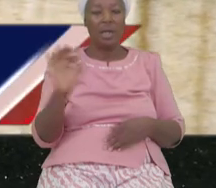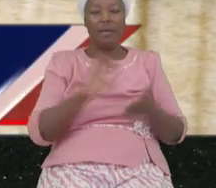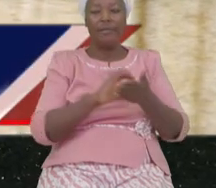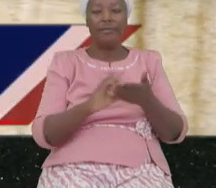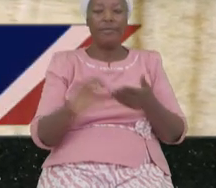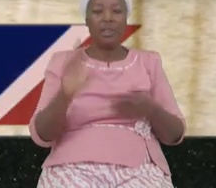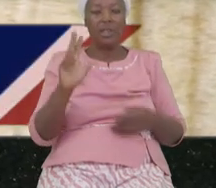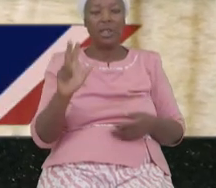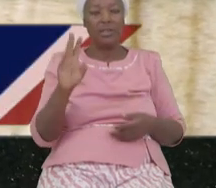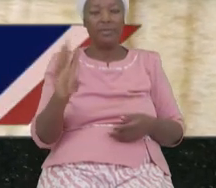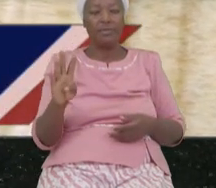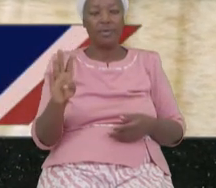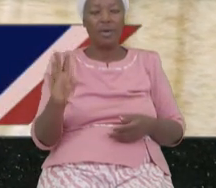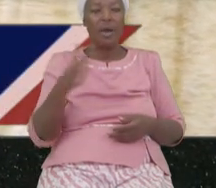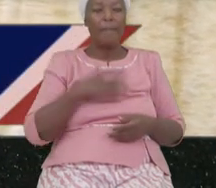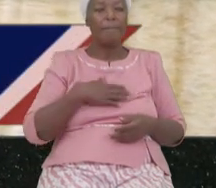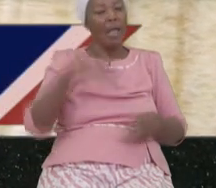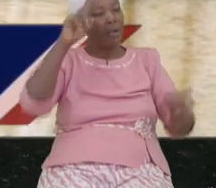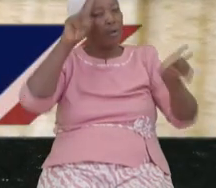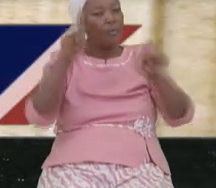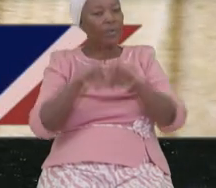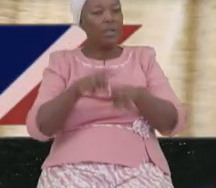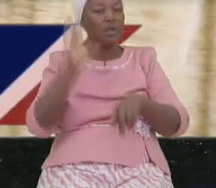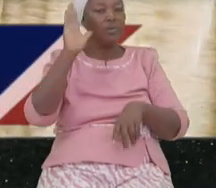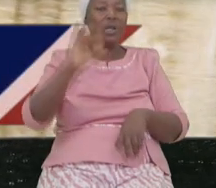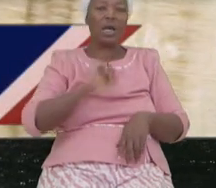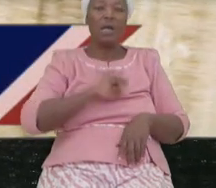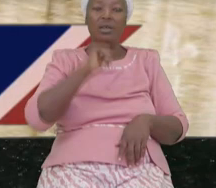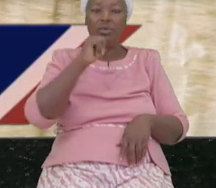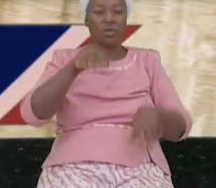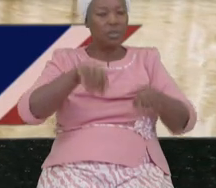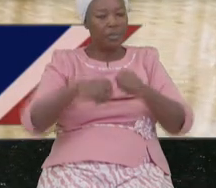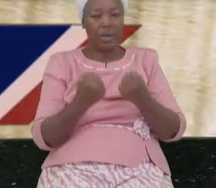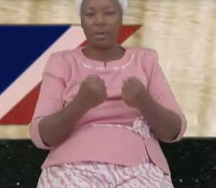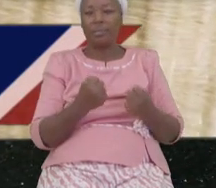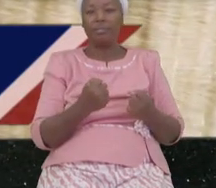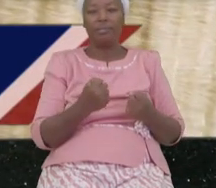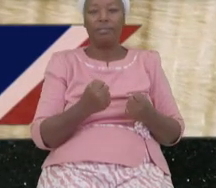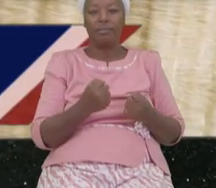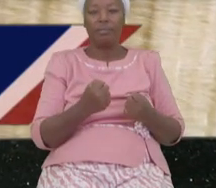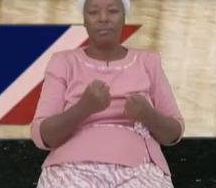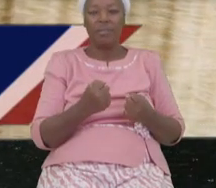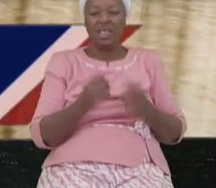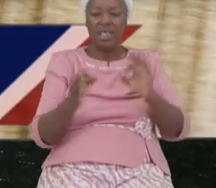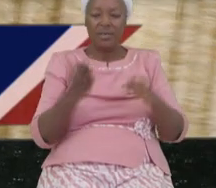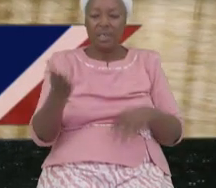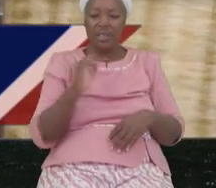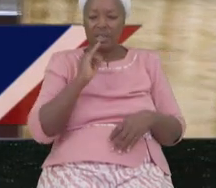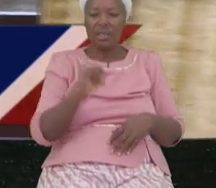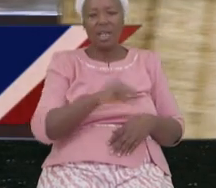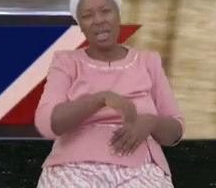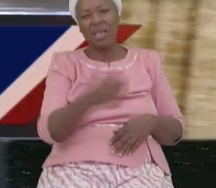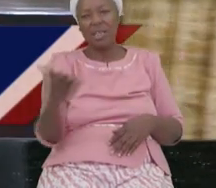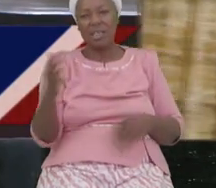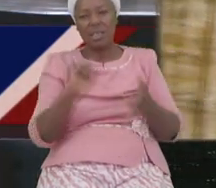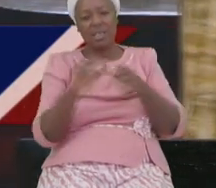89, verse 34, my covenant will I not break. If there's any thing broken